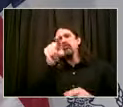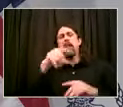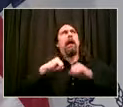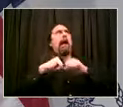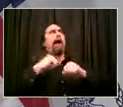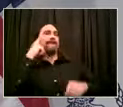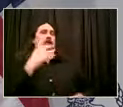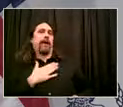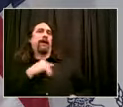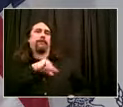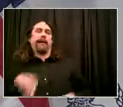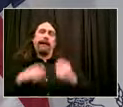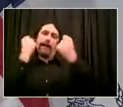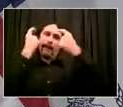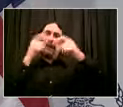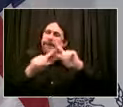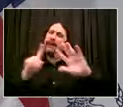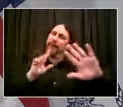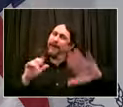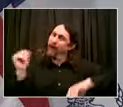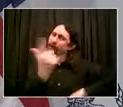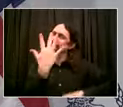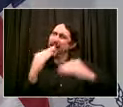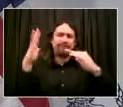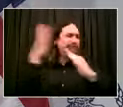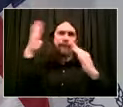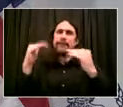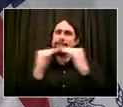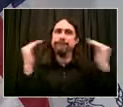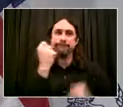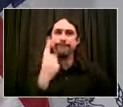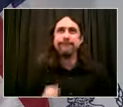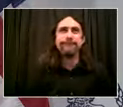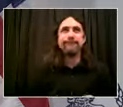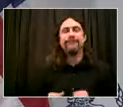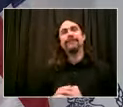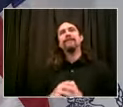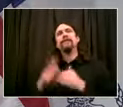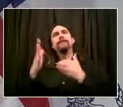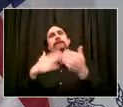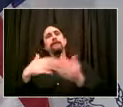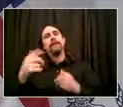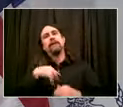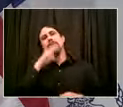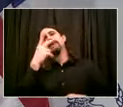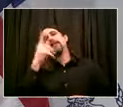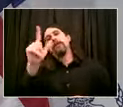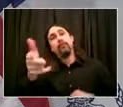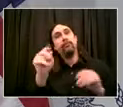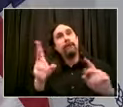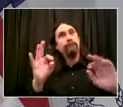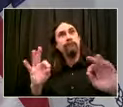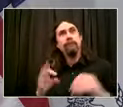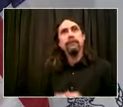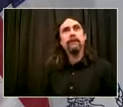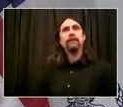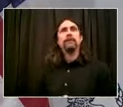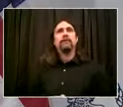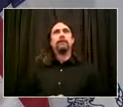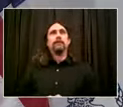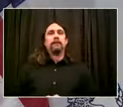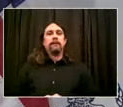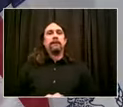Look forward to seeing you later on. More good news ahead. Thank you. Now everyone, recovery. We're